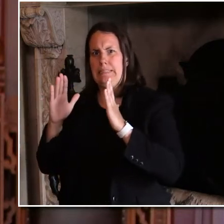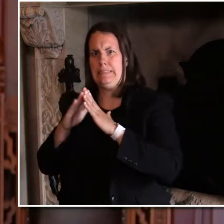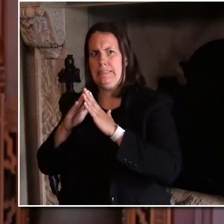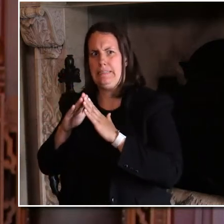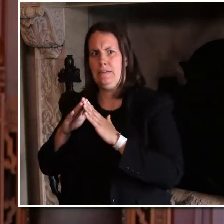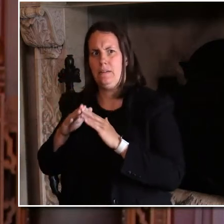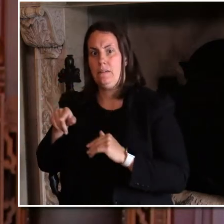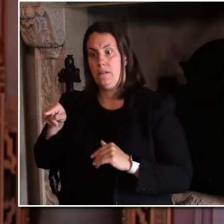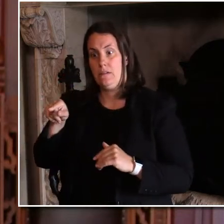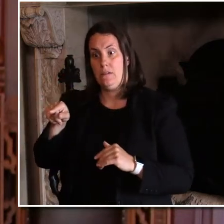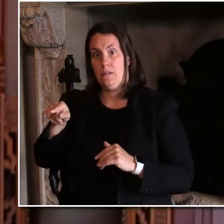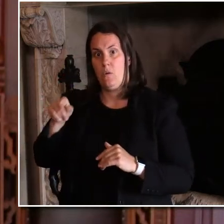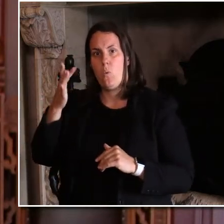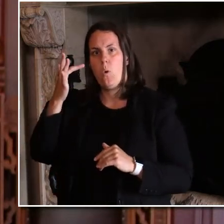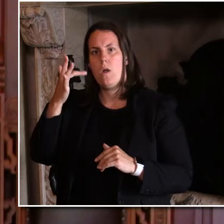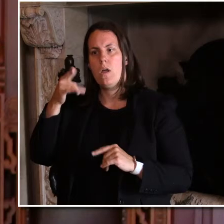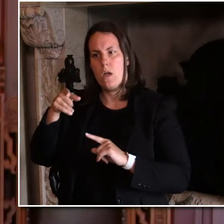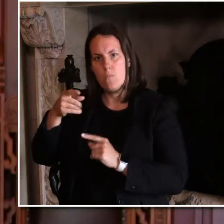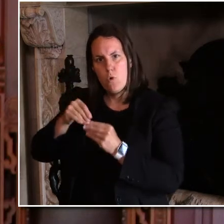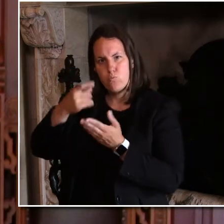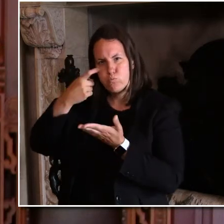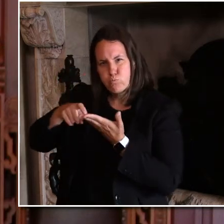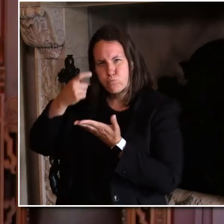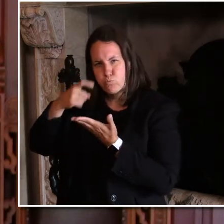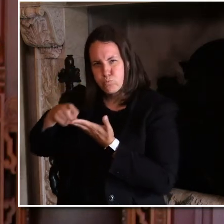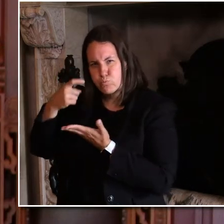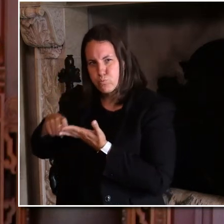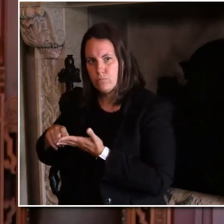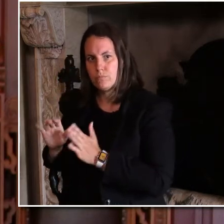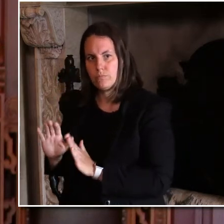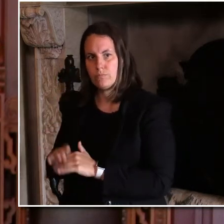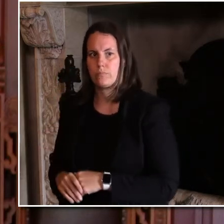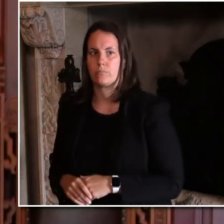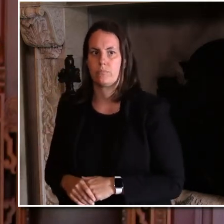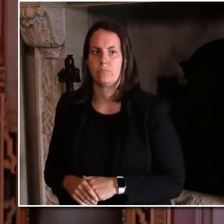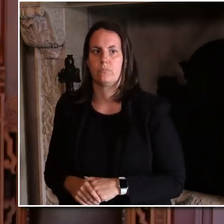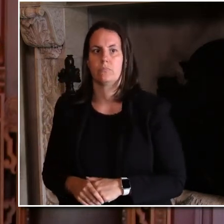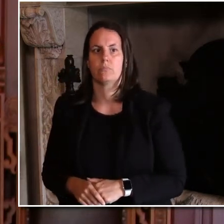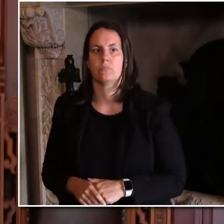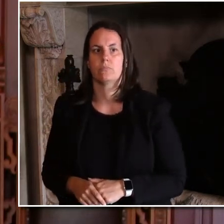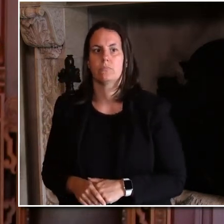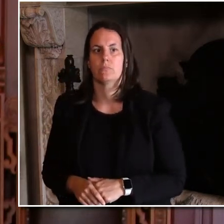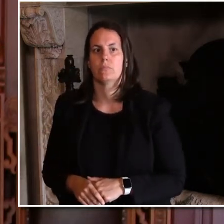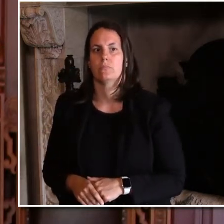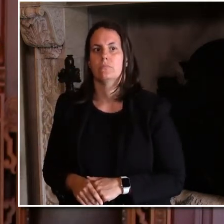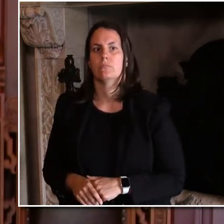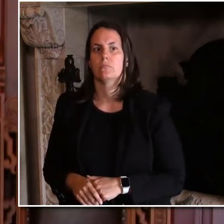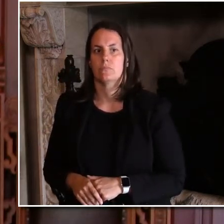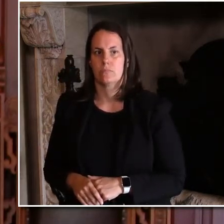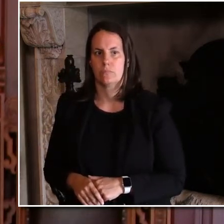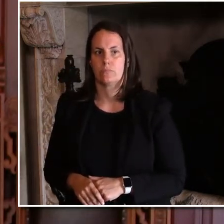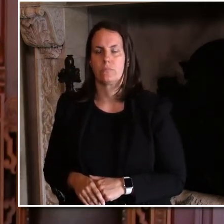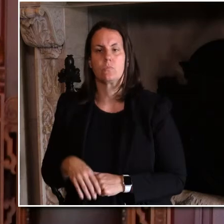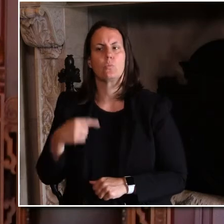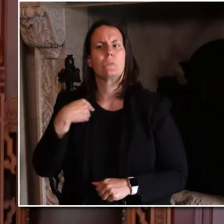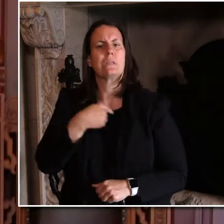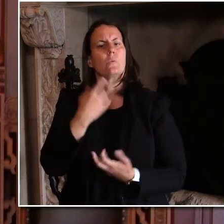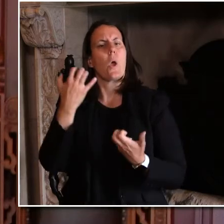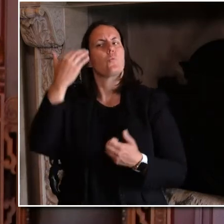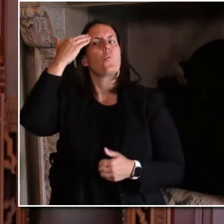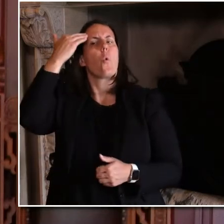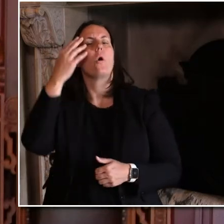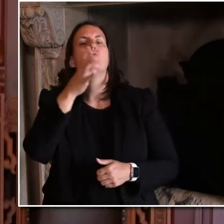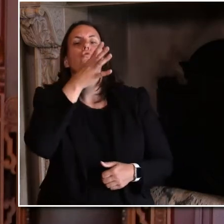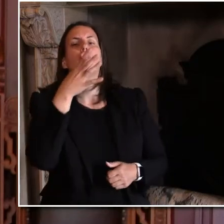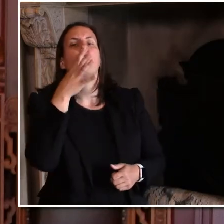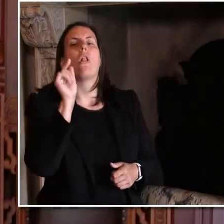what you were asking, which is trying to get a sense of what's going on in the more rural counties. So there certainly will be a number of smaller